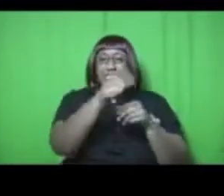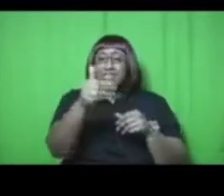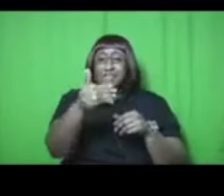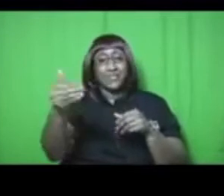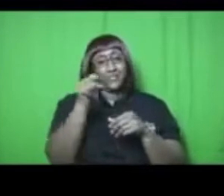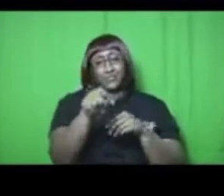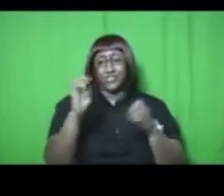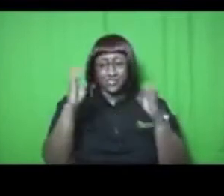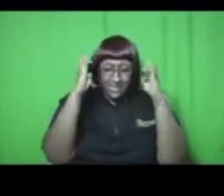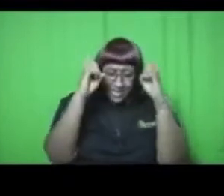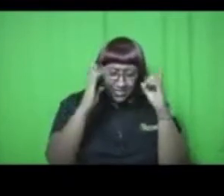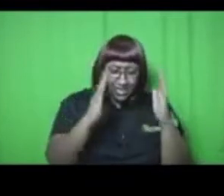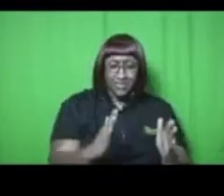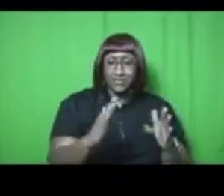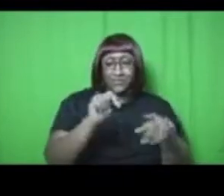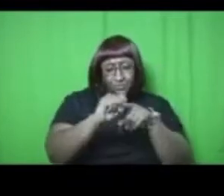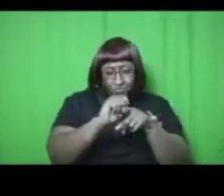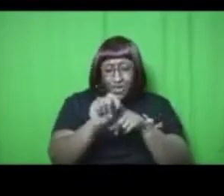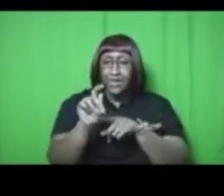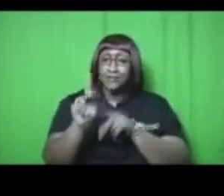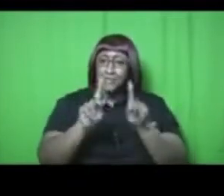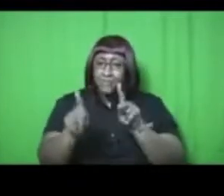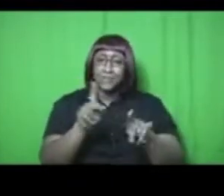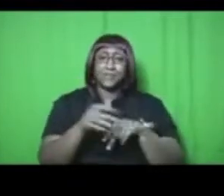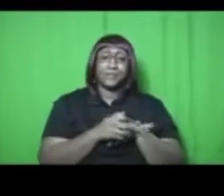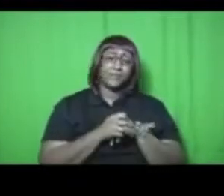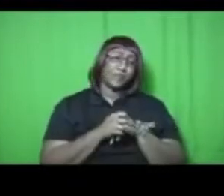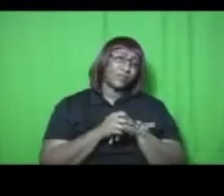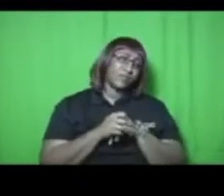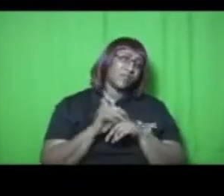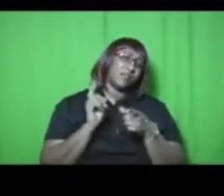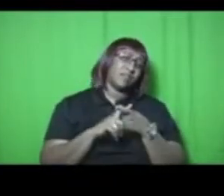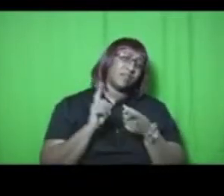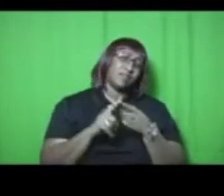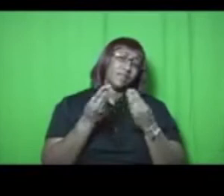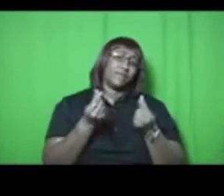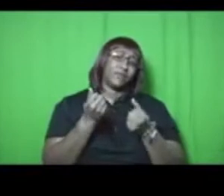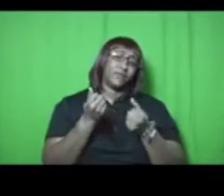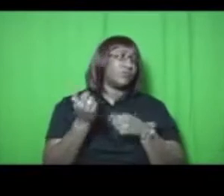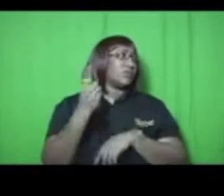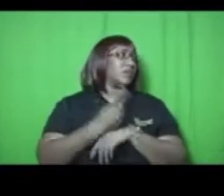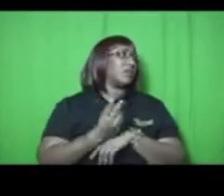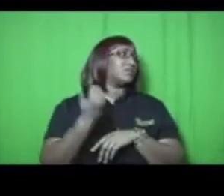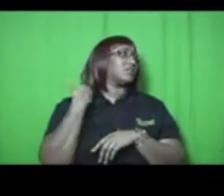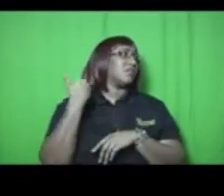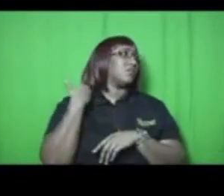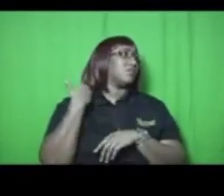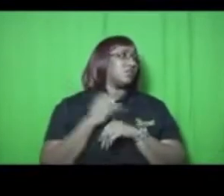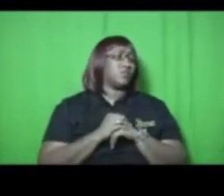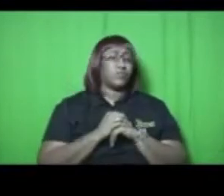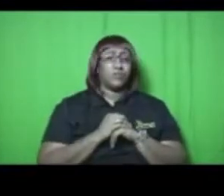she educated people. She trained people. She educated the candidates. And then a few days ago,